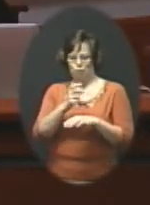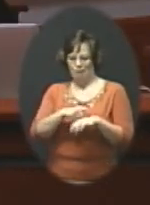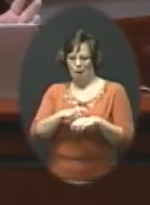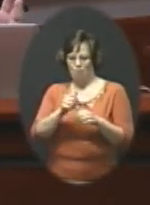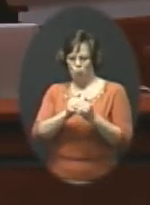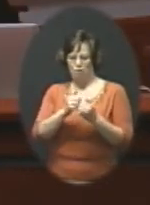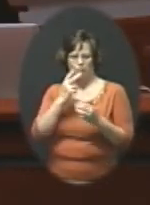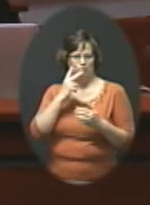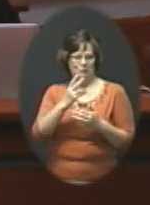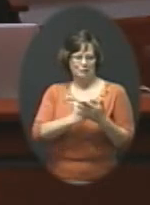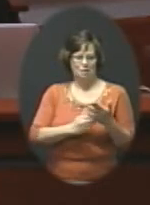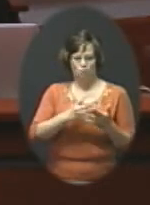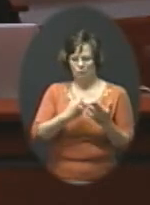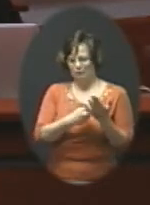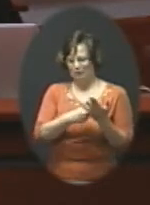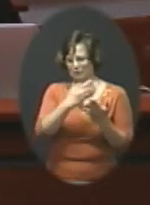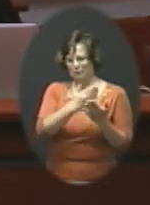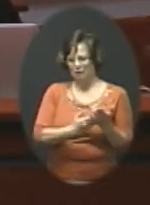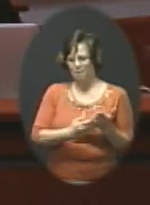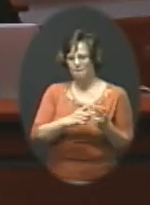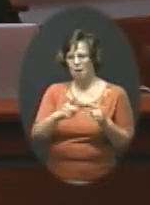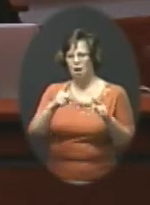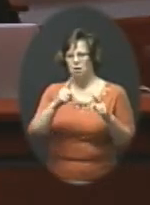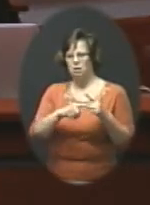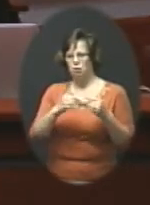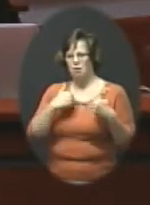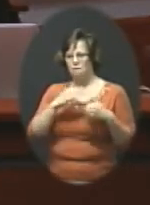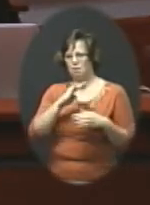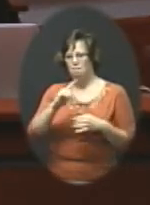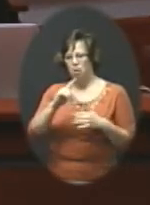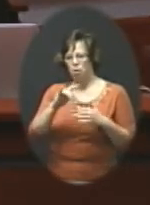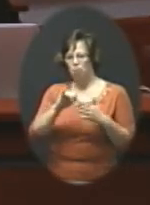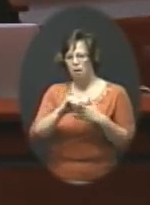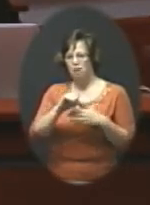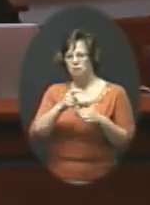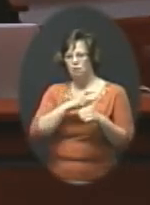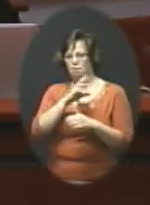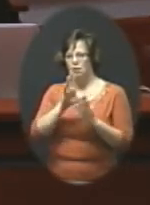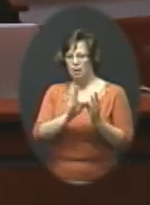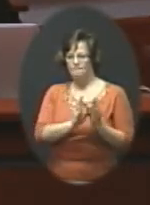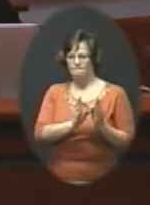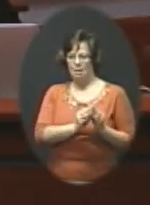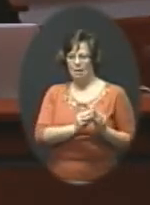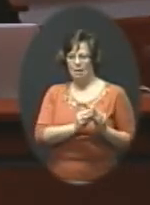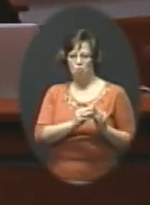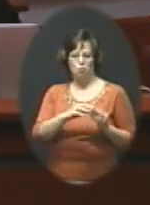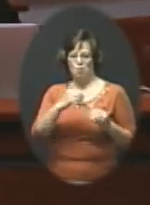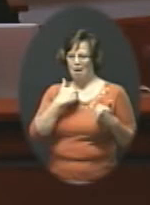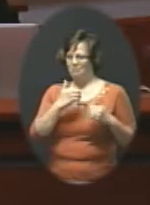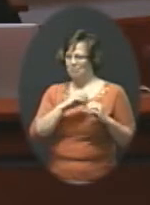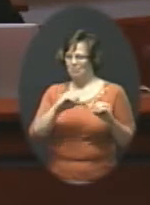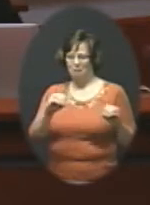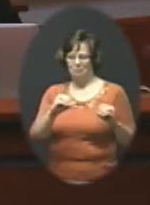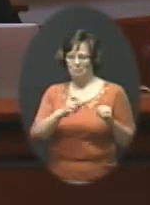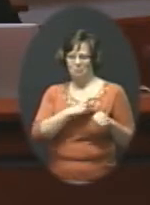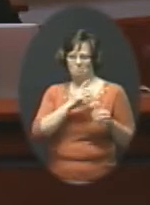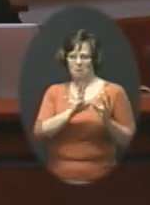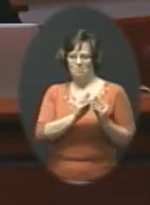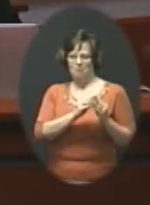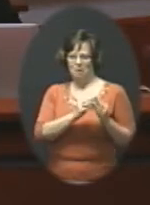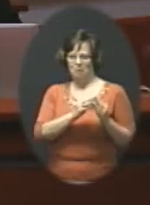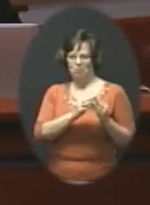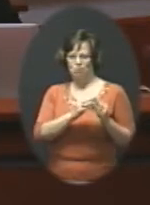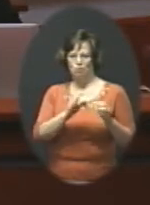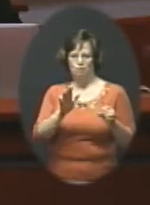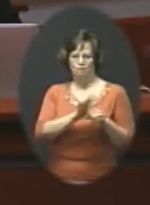some of those. We've talked about some of those. But until we have a bill that comes out of a committee, we don't even have it out of the committee yet to go to a full House